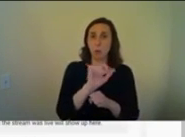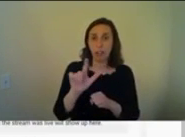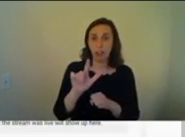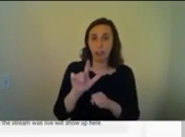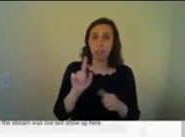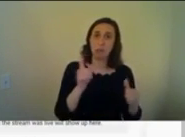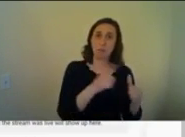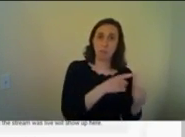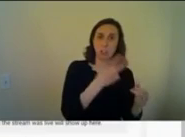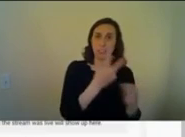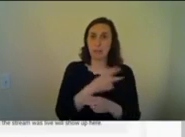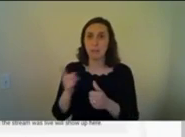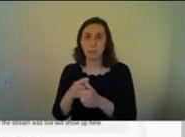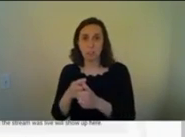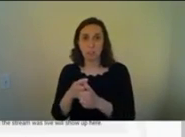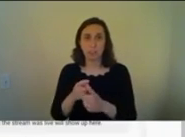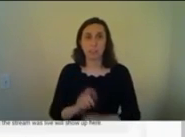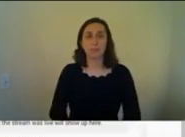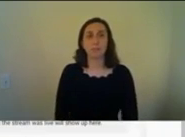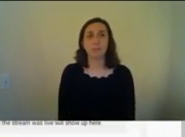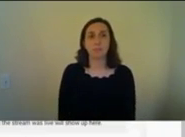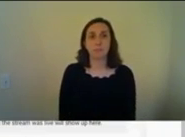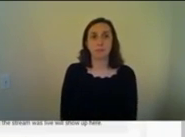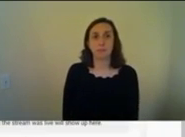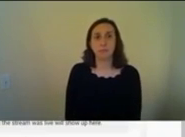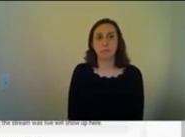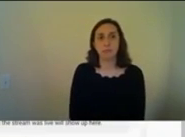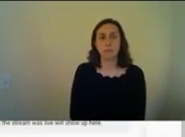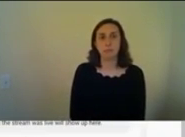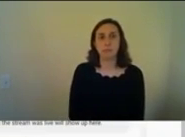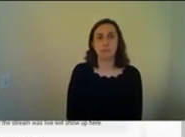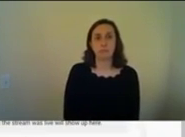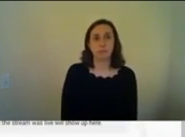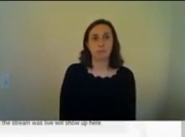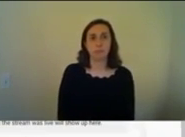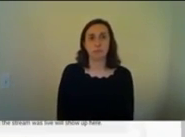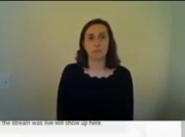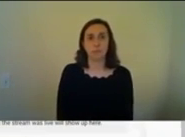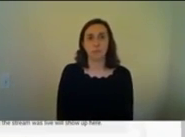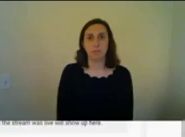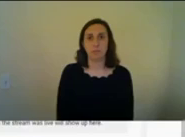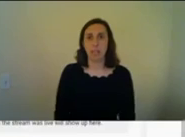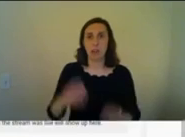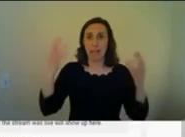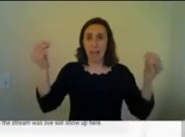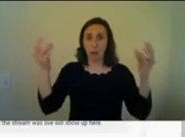So 3x squared times x squared is 3x to the fourth. I'm going to use my outers.